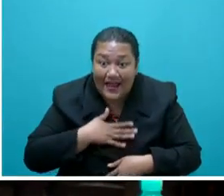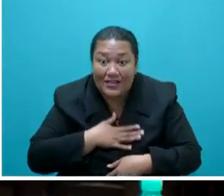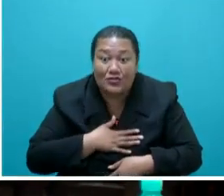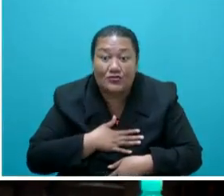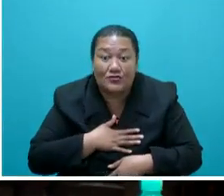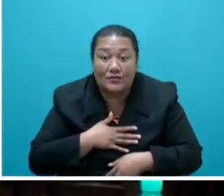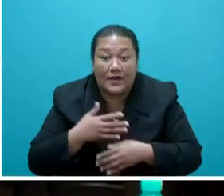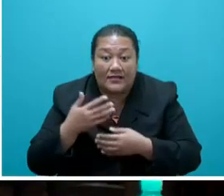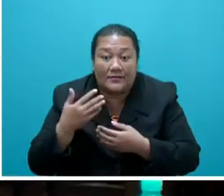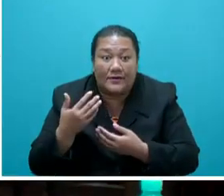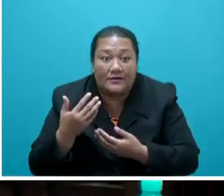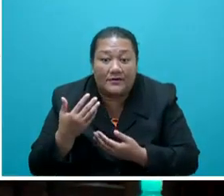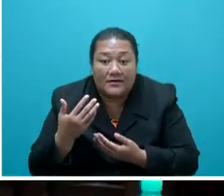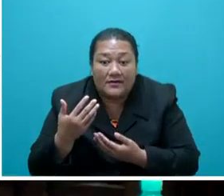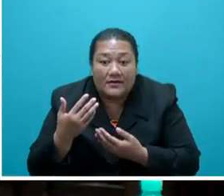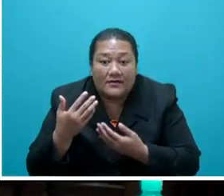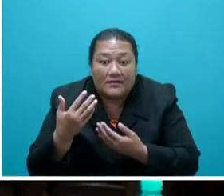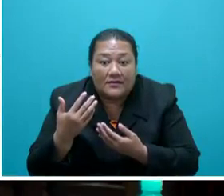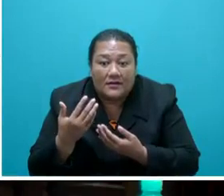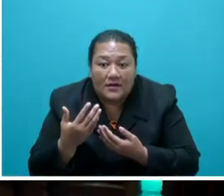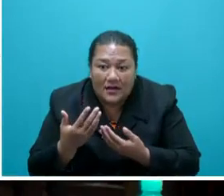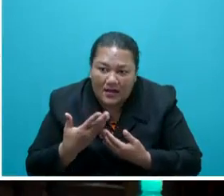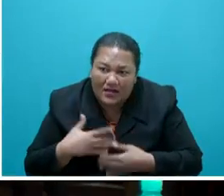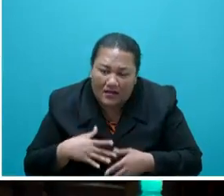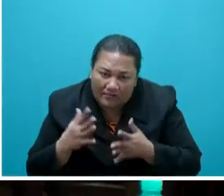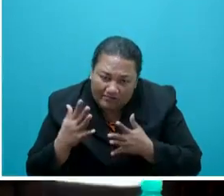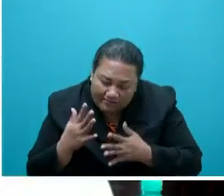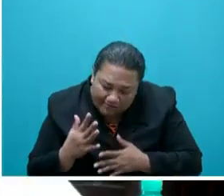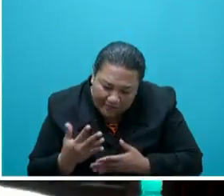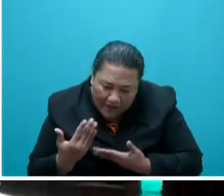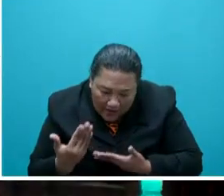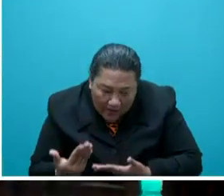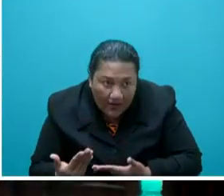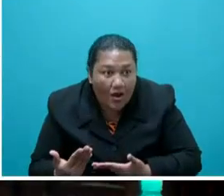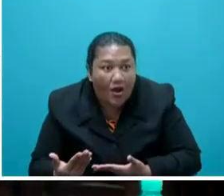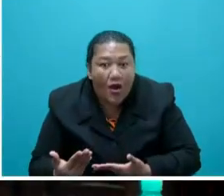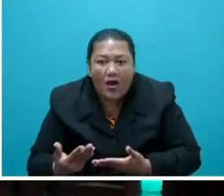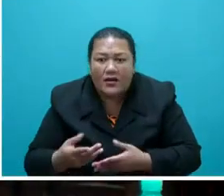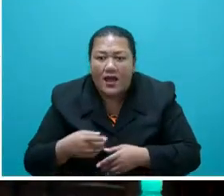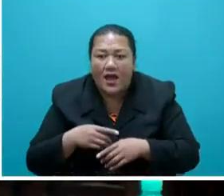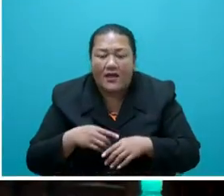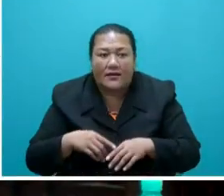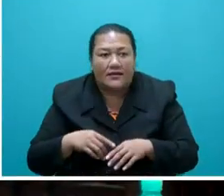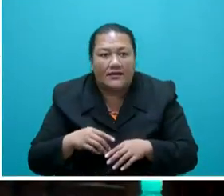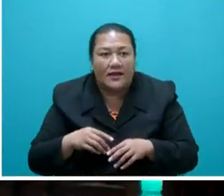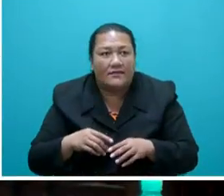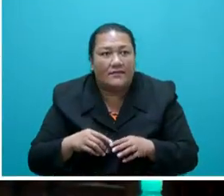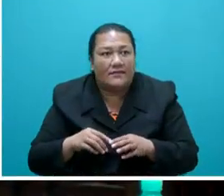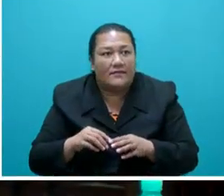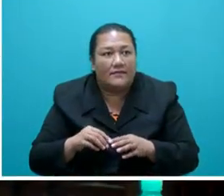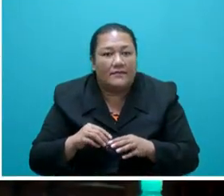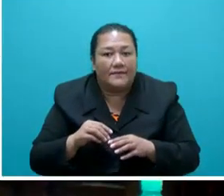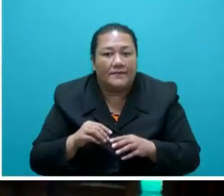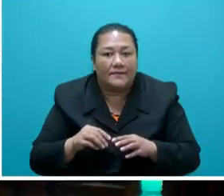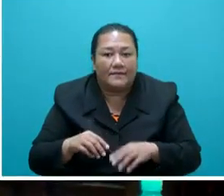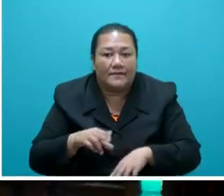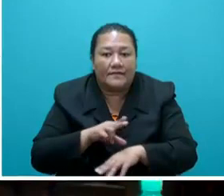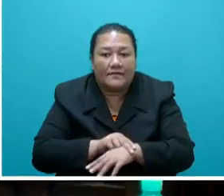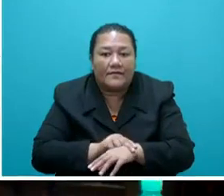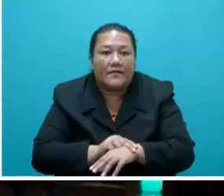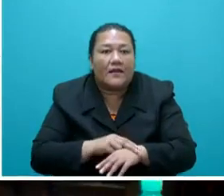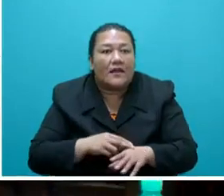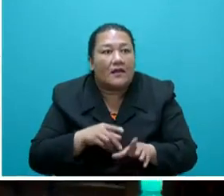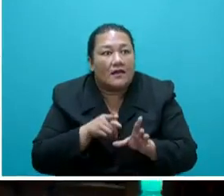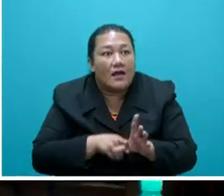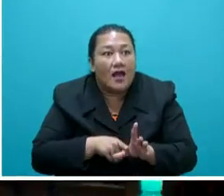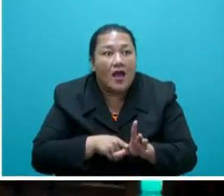who passed away earlier this month. Dr. Yanuyanutawa was a man who committed the latter part of his life to addressing issues which impacted